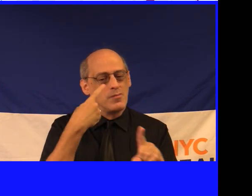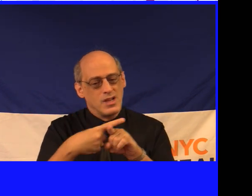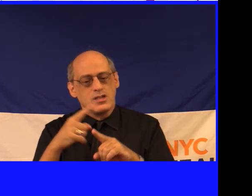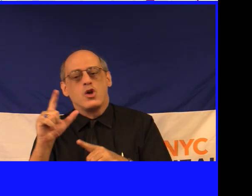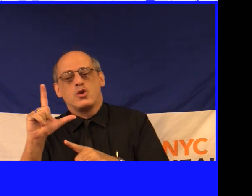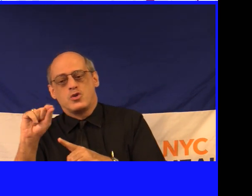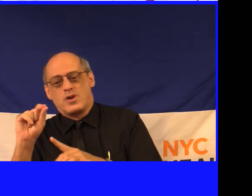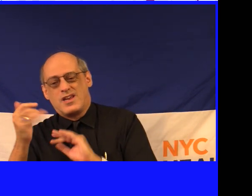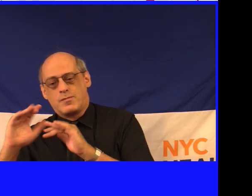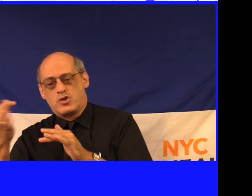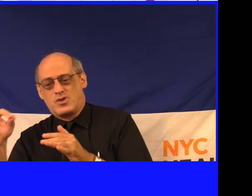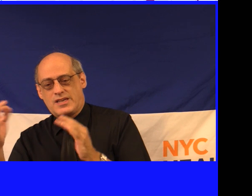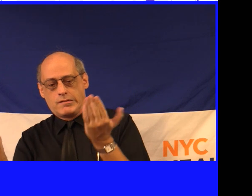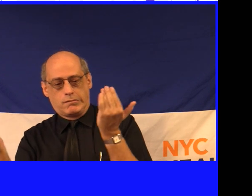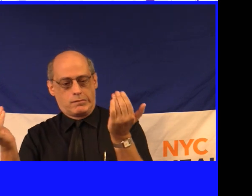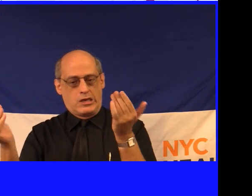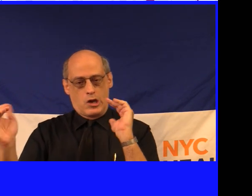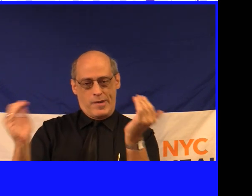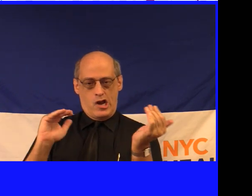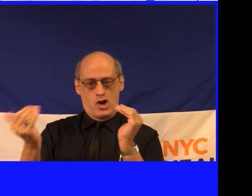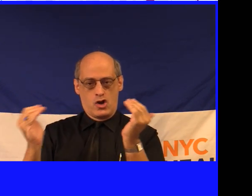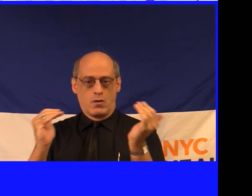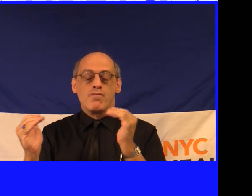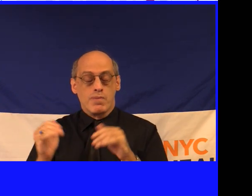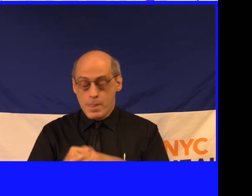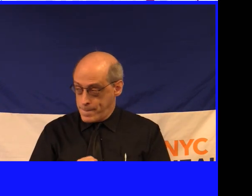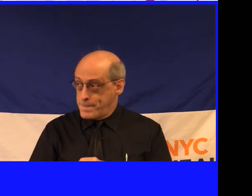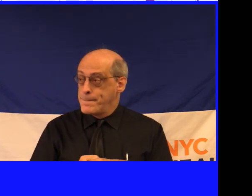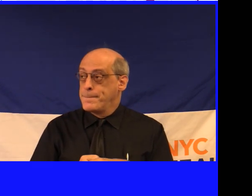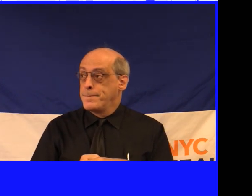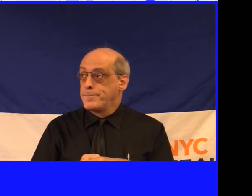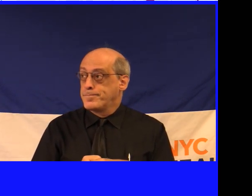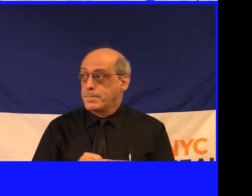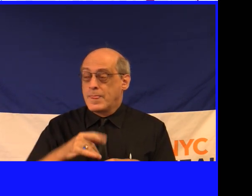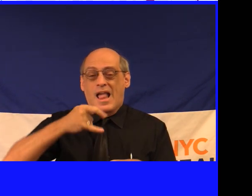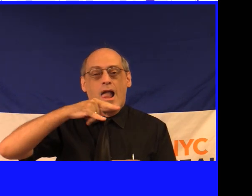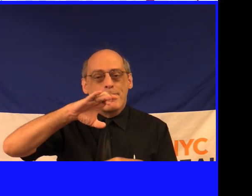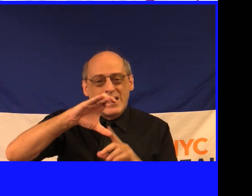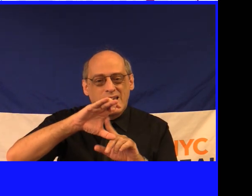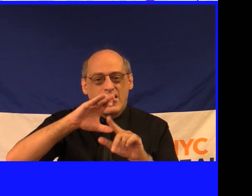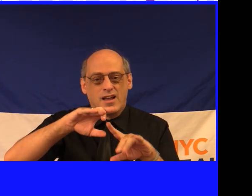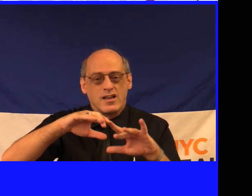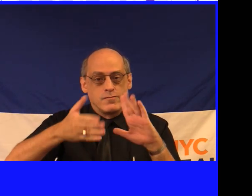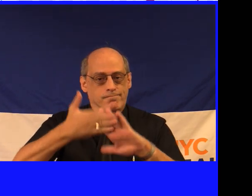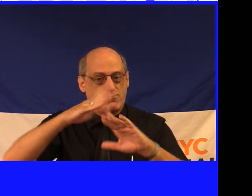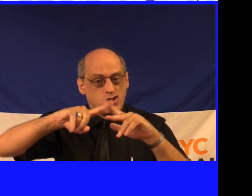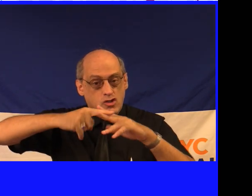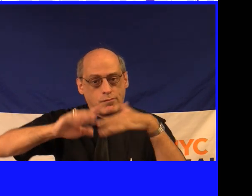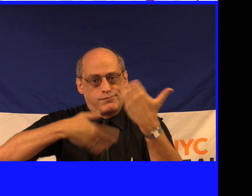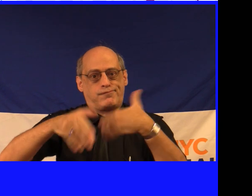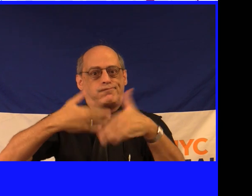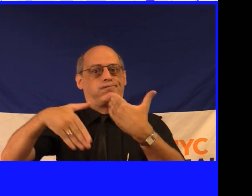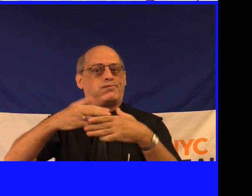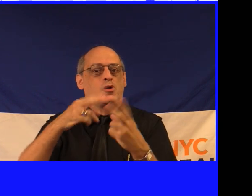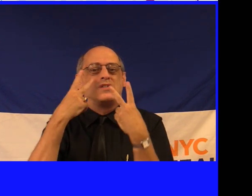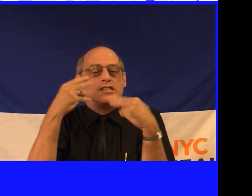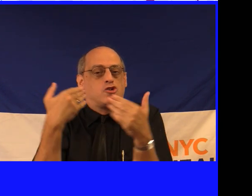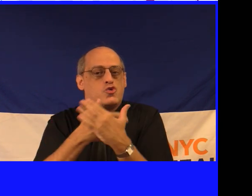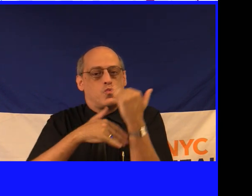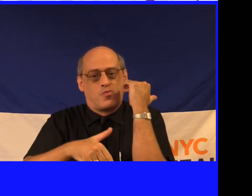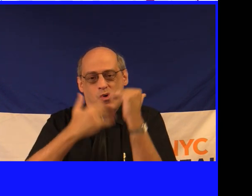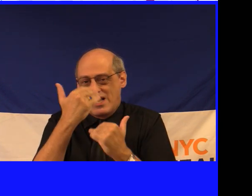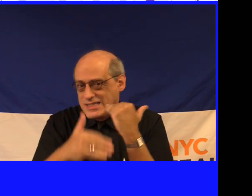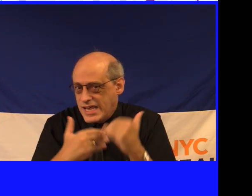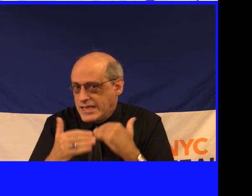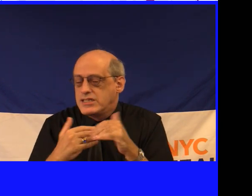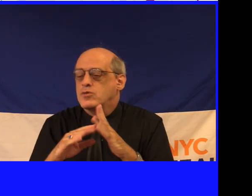over 19. And then as well as since Epic has gone live and any new systems, we perform procedures over the Epic implementation